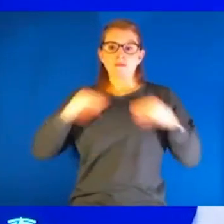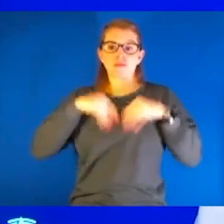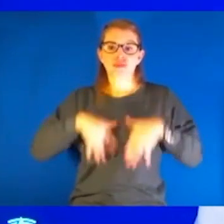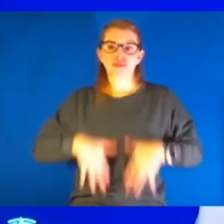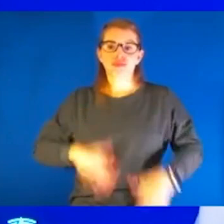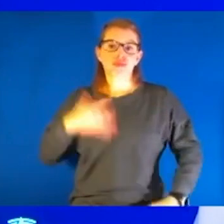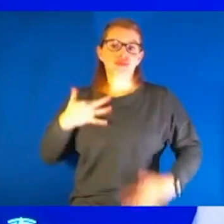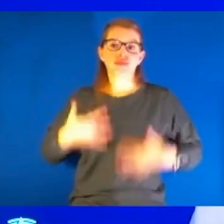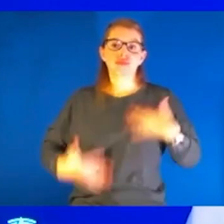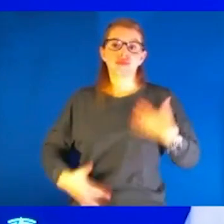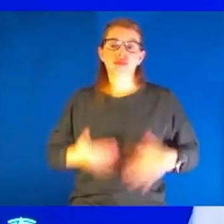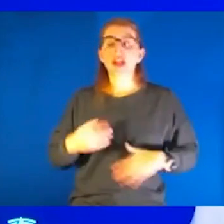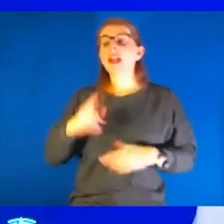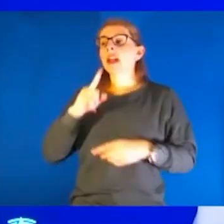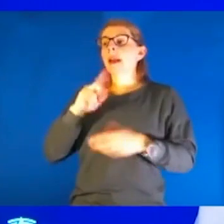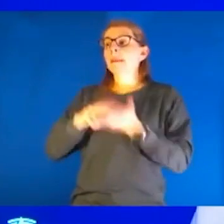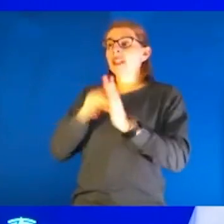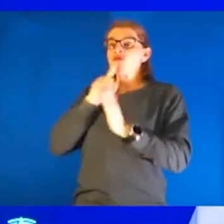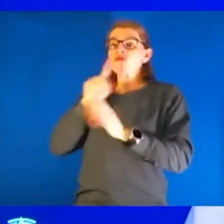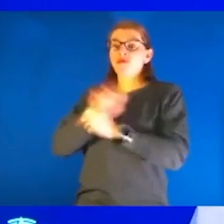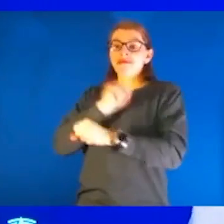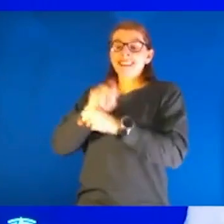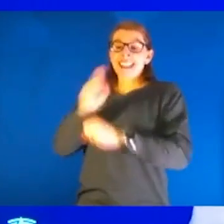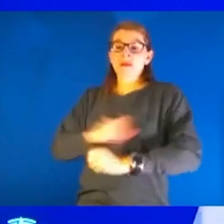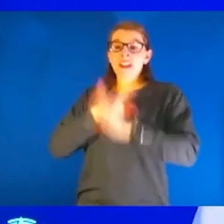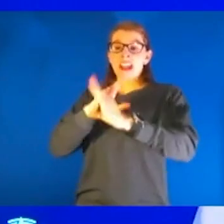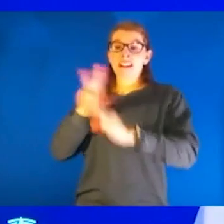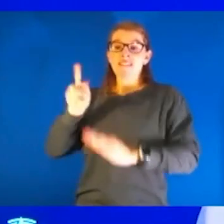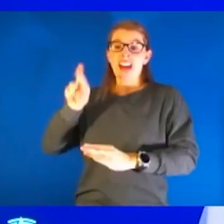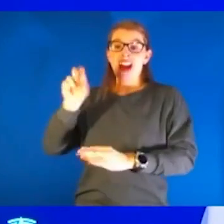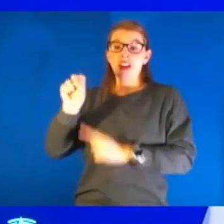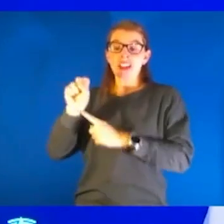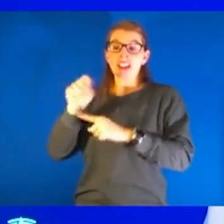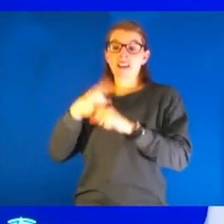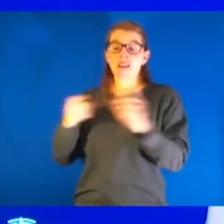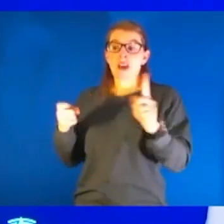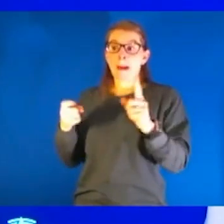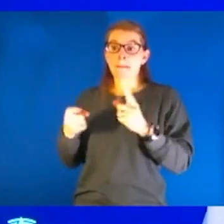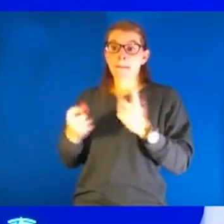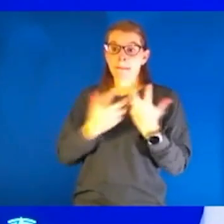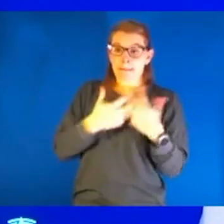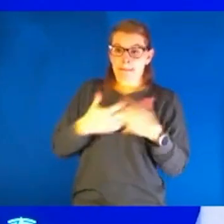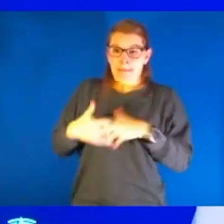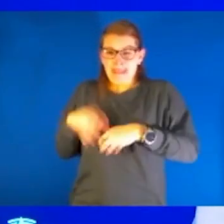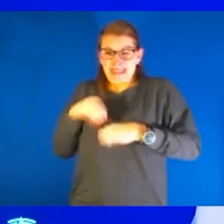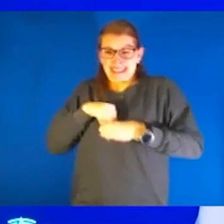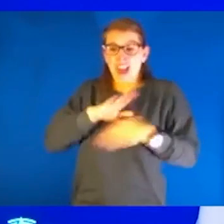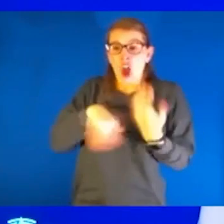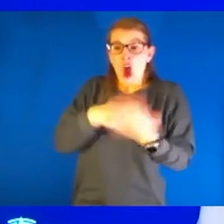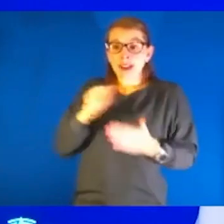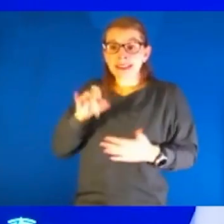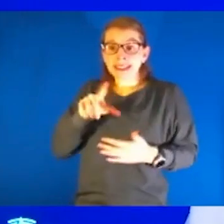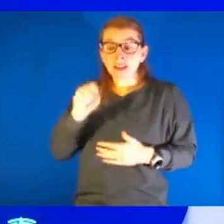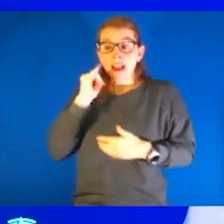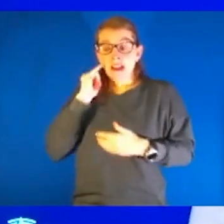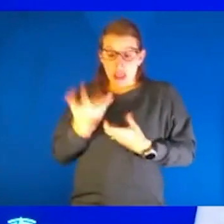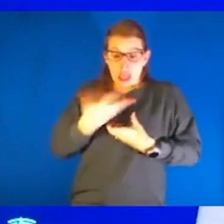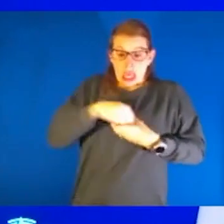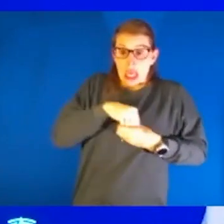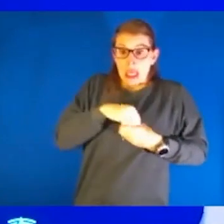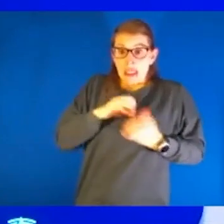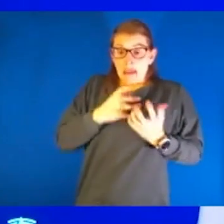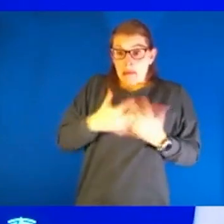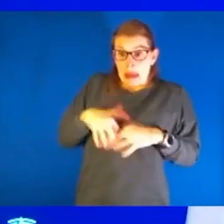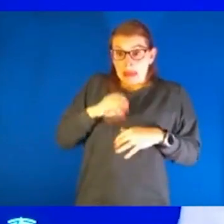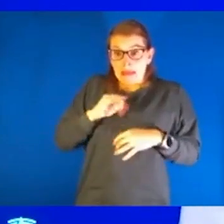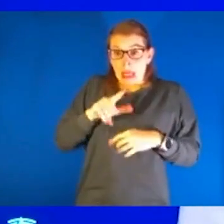to protect that virus from getting into all of your cells, because once it gets into a cell, it can start replicating, it can incorporate